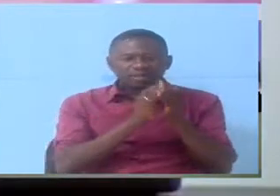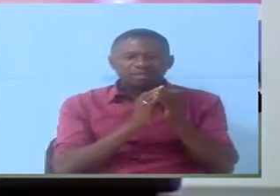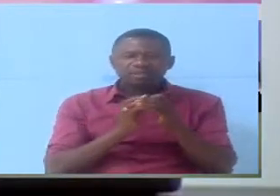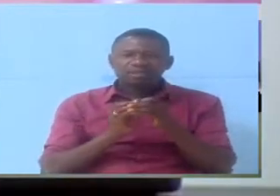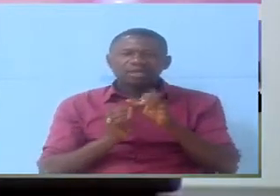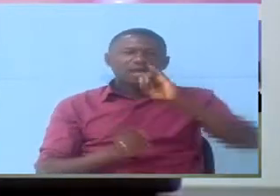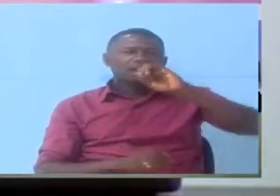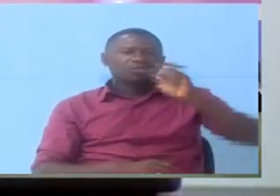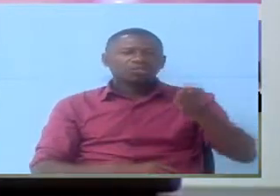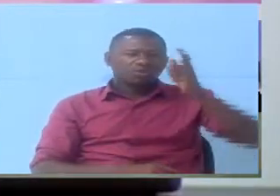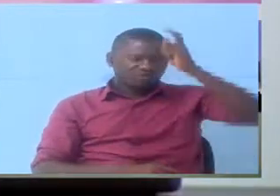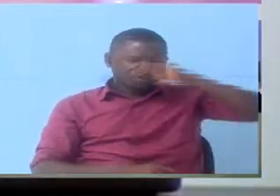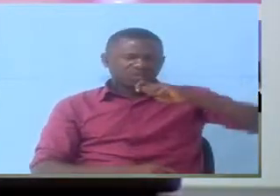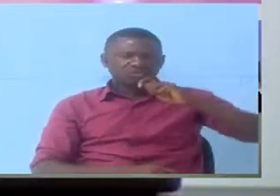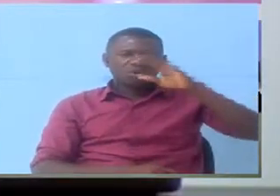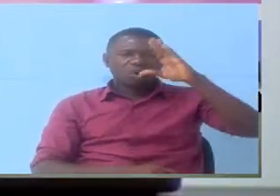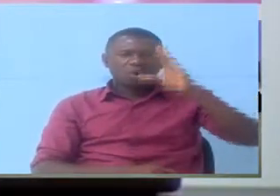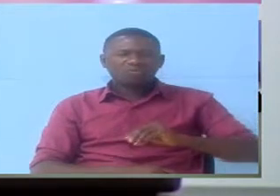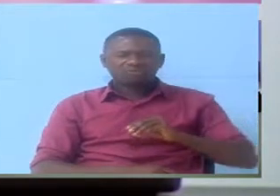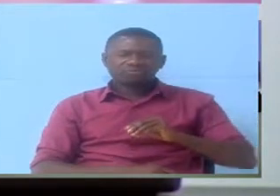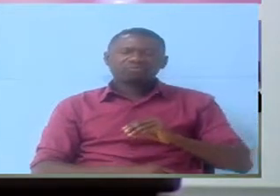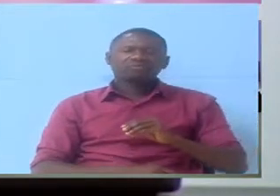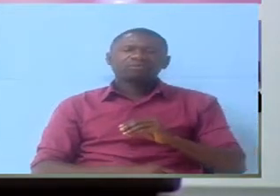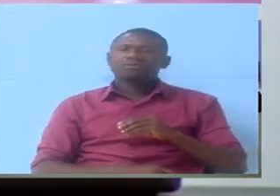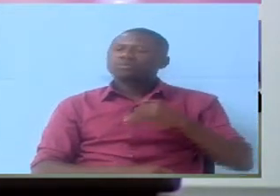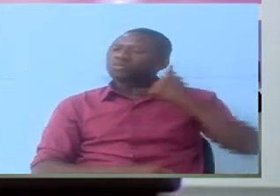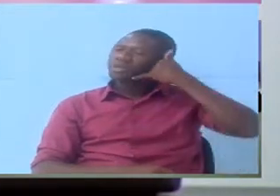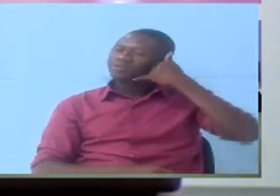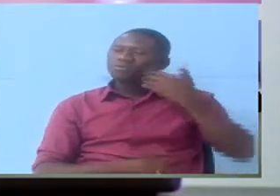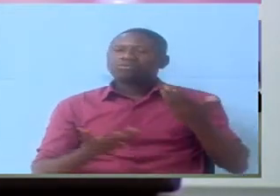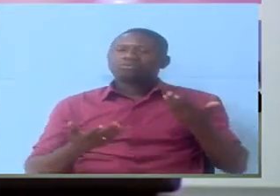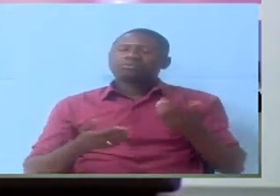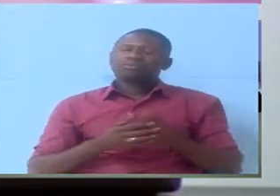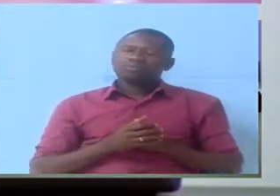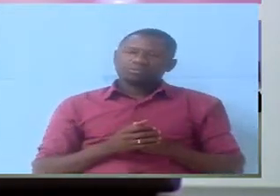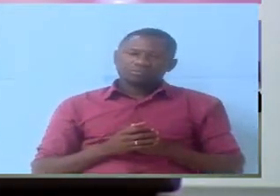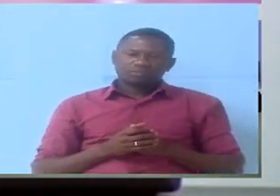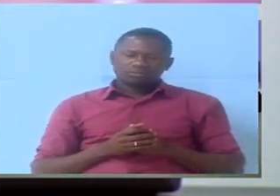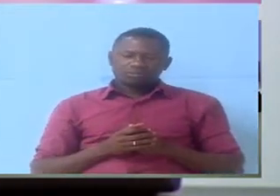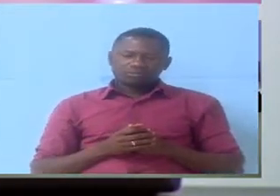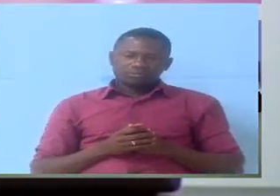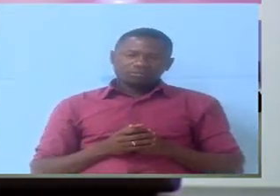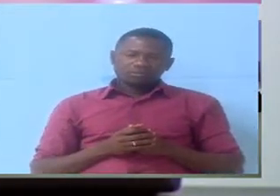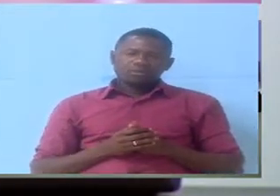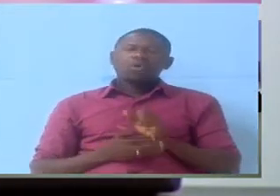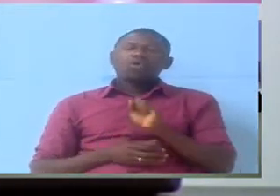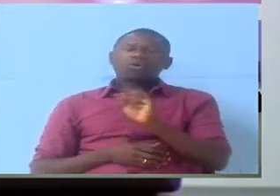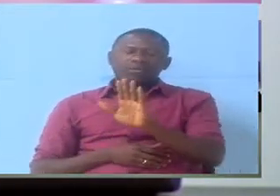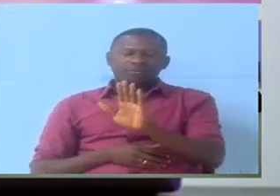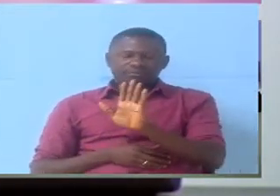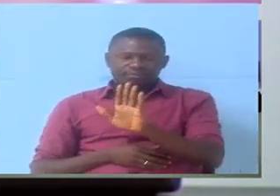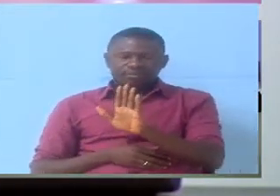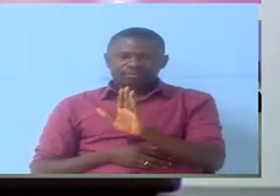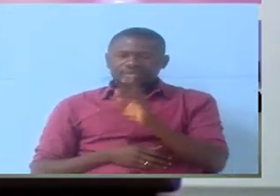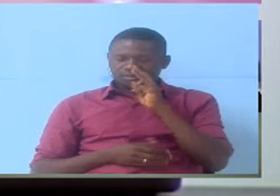Mr. Jallow, I am looking at your statement here. And